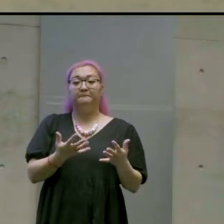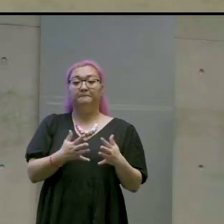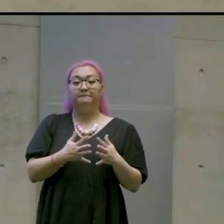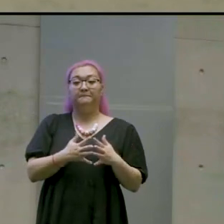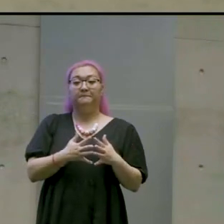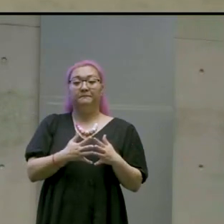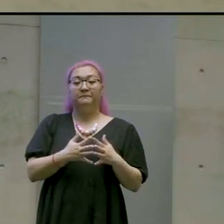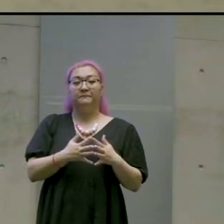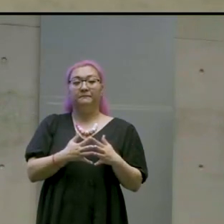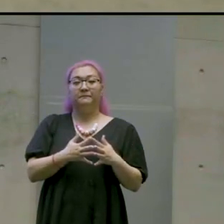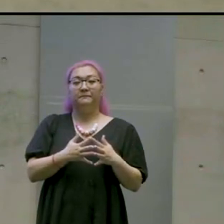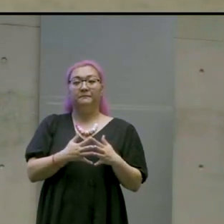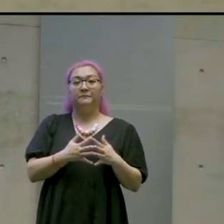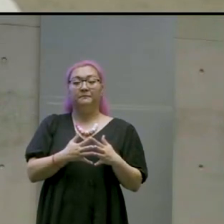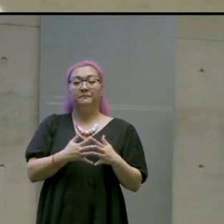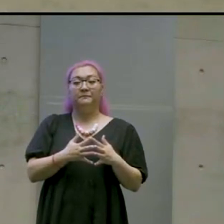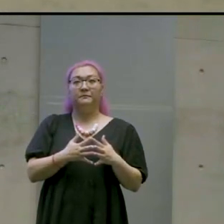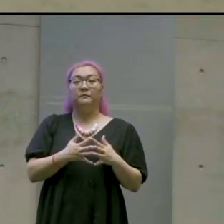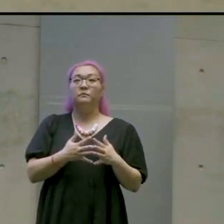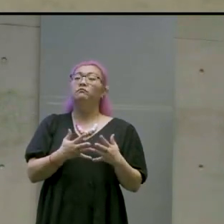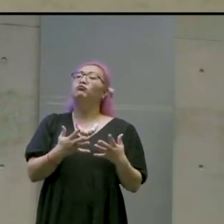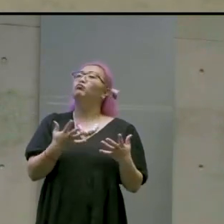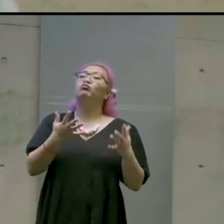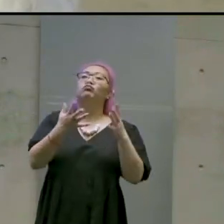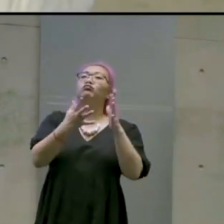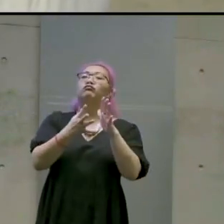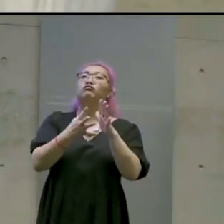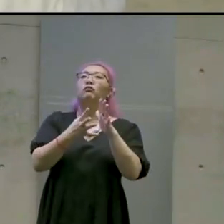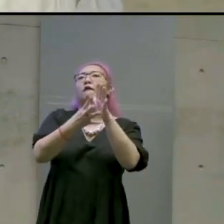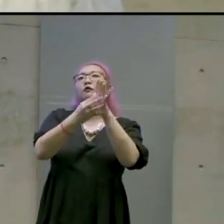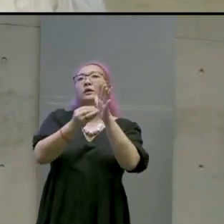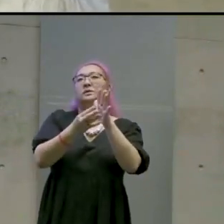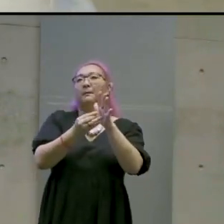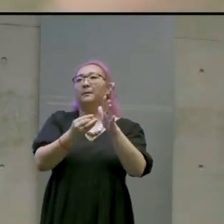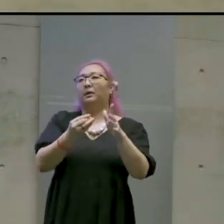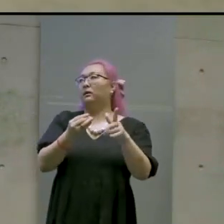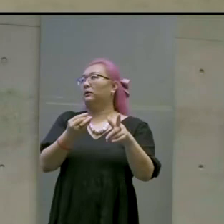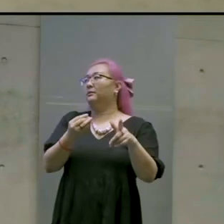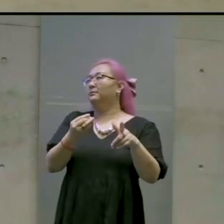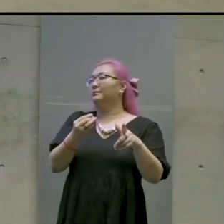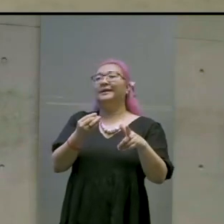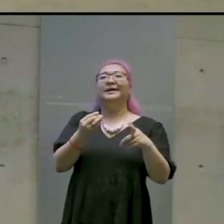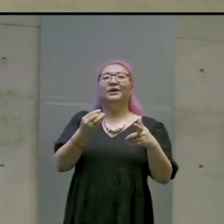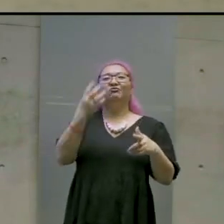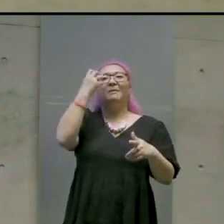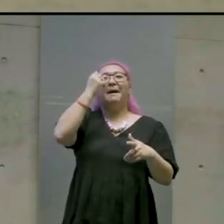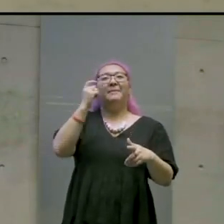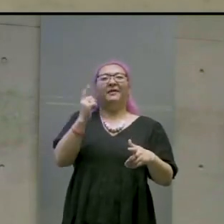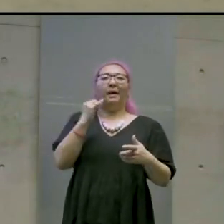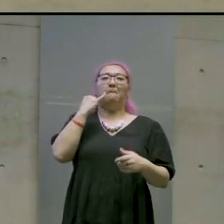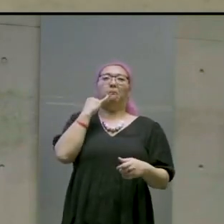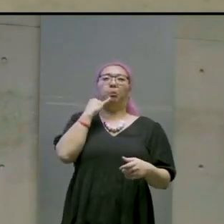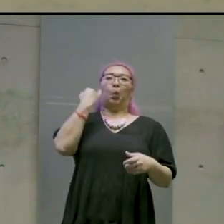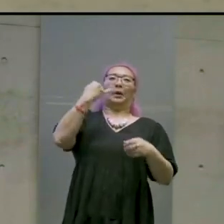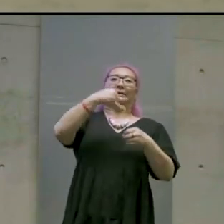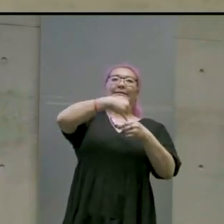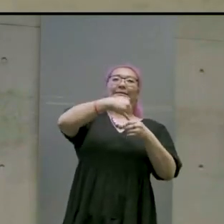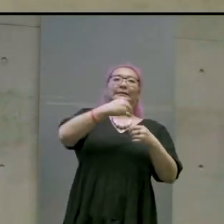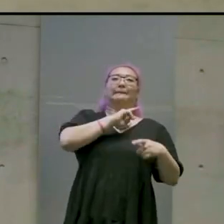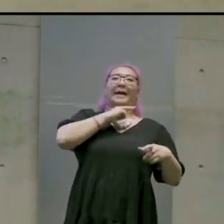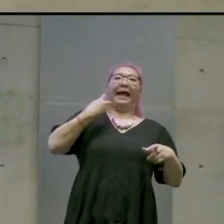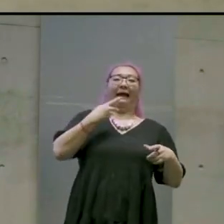thing, right? So if let's say you choose the pear, I'm going to bring the evil pear back. If you choose what you're